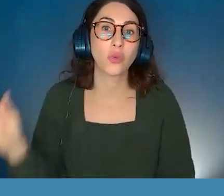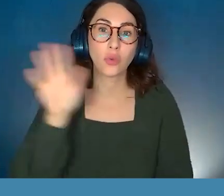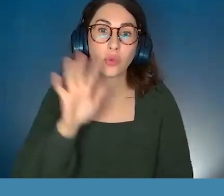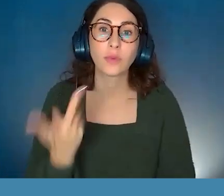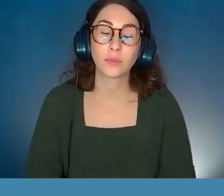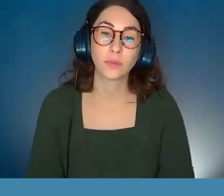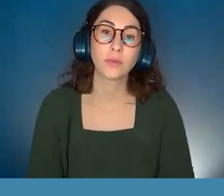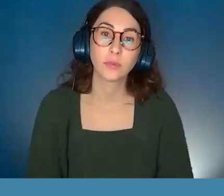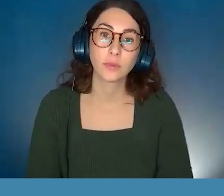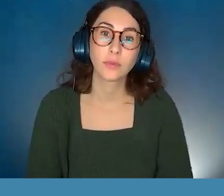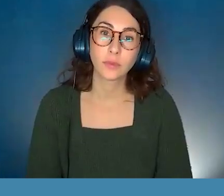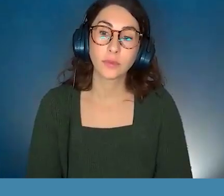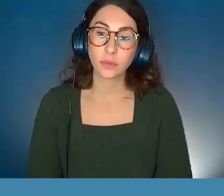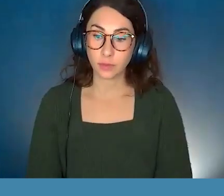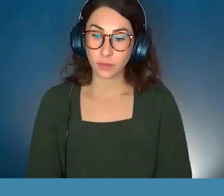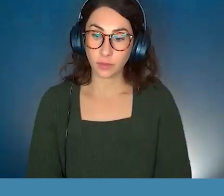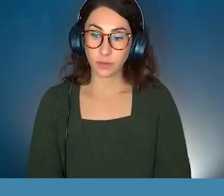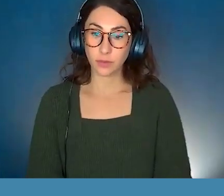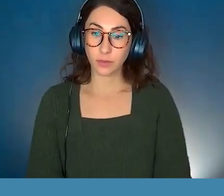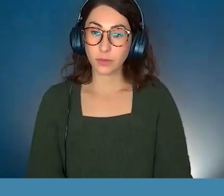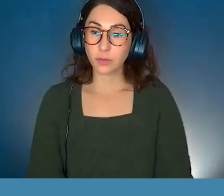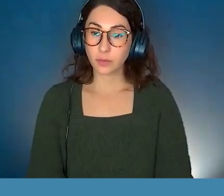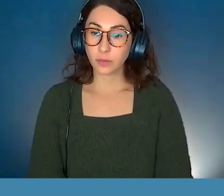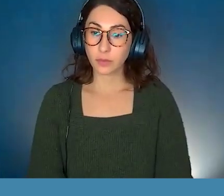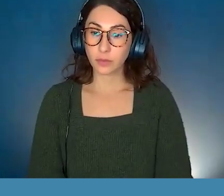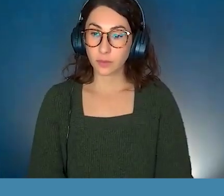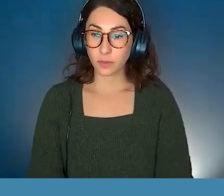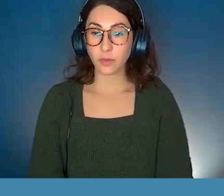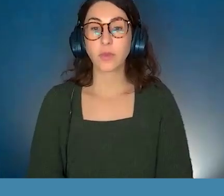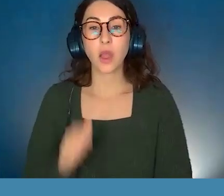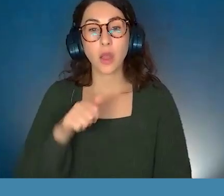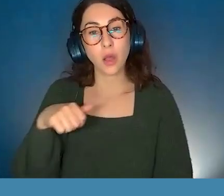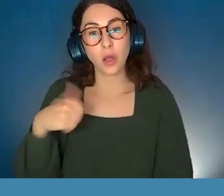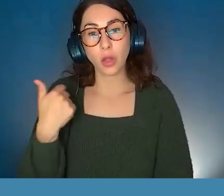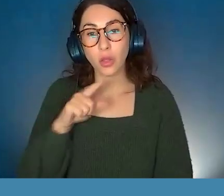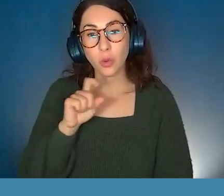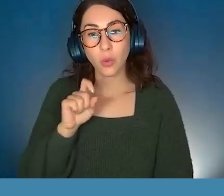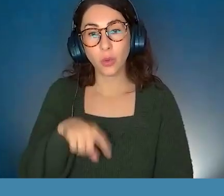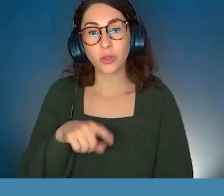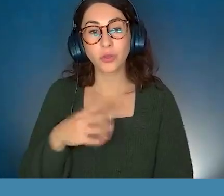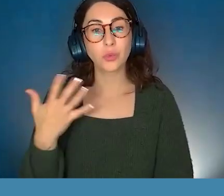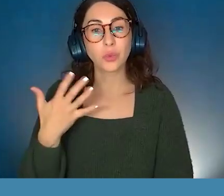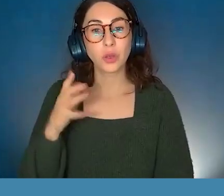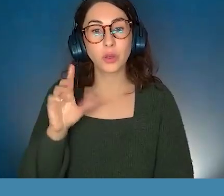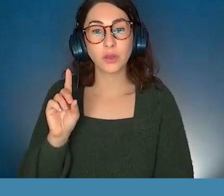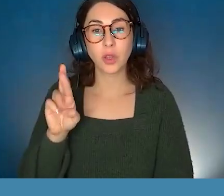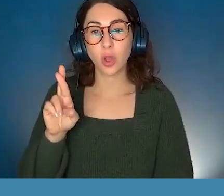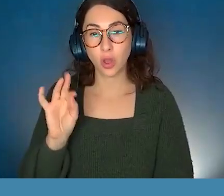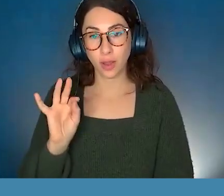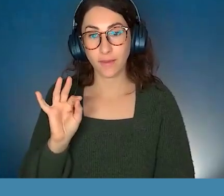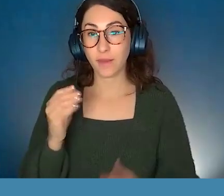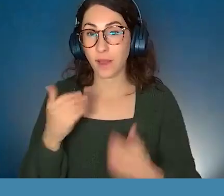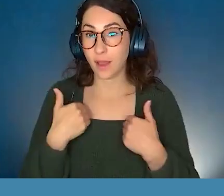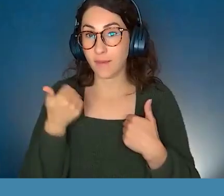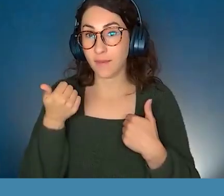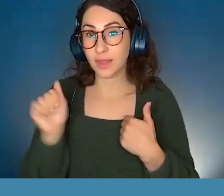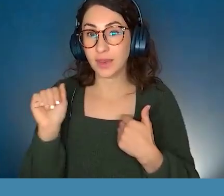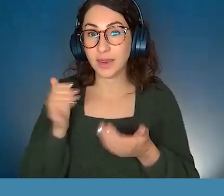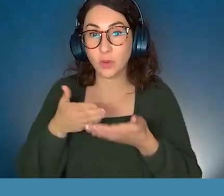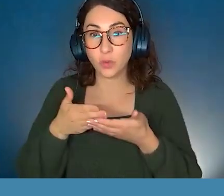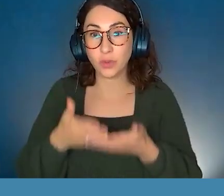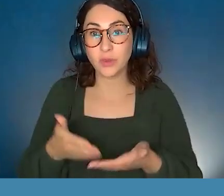All right, great, thank you. Mhm. Another question is, does DRF assist or have resources